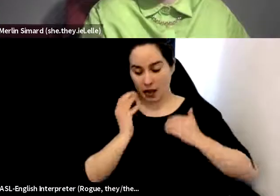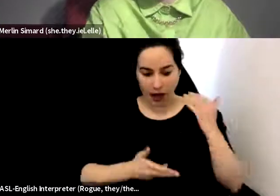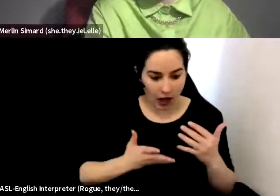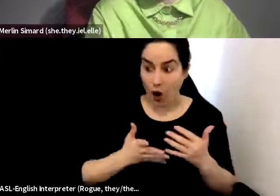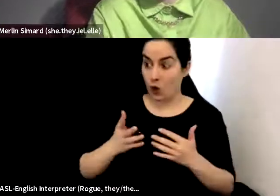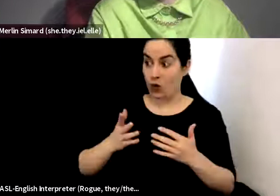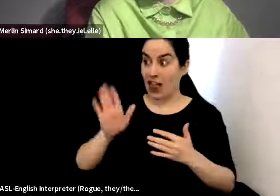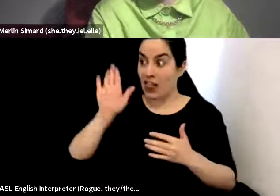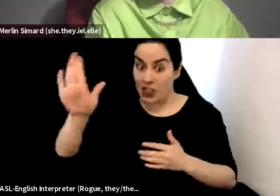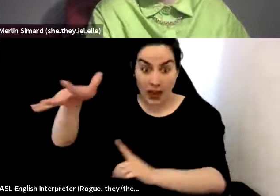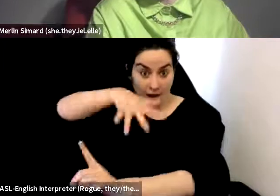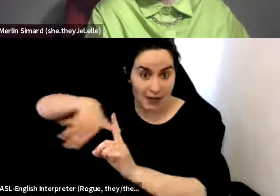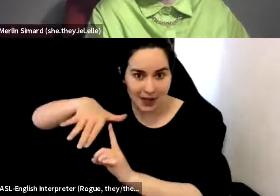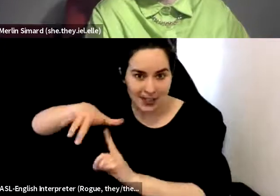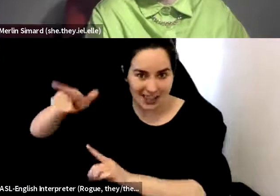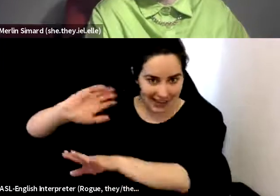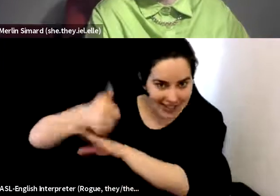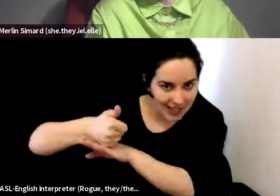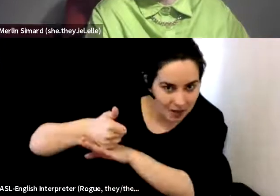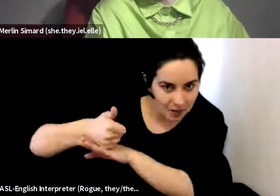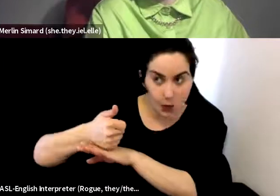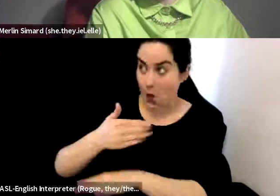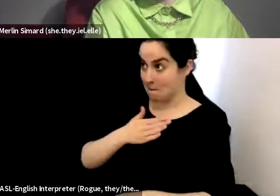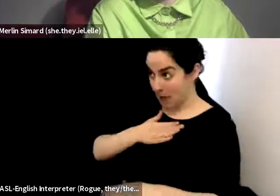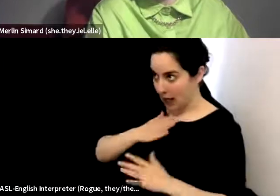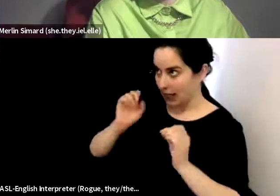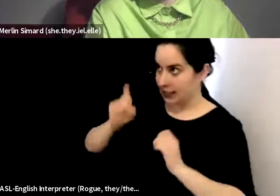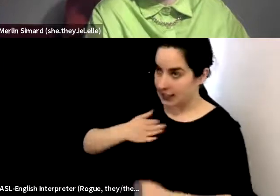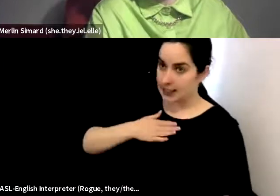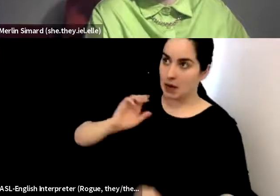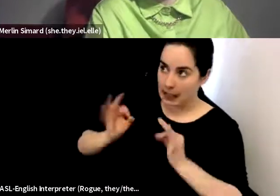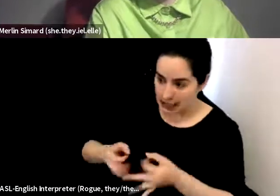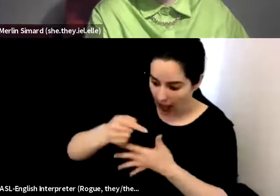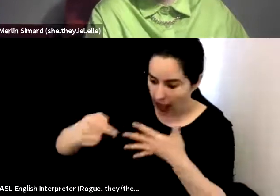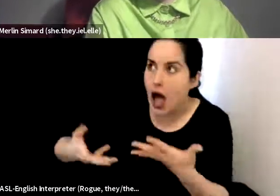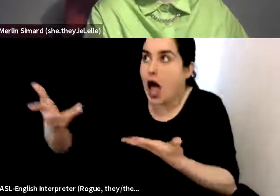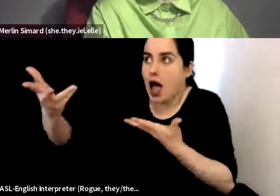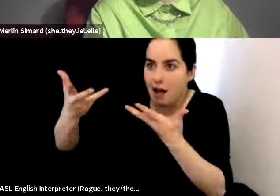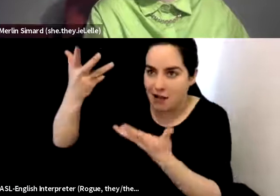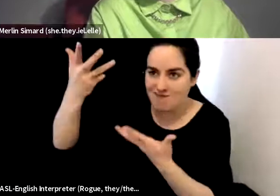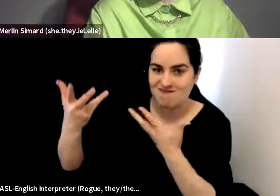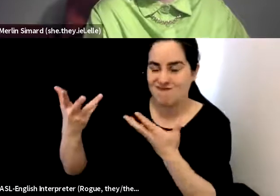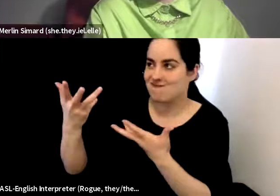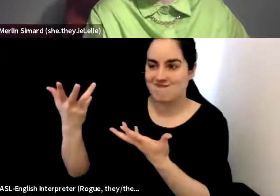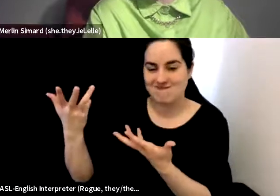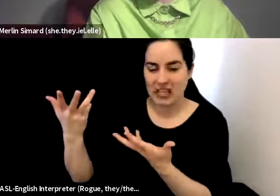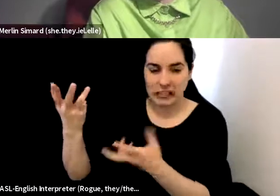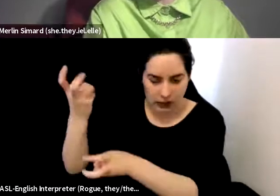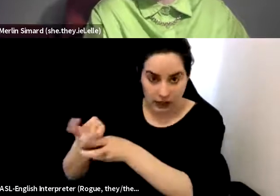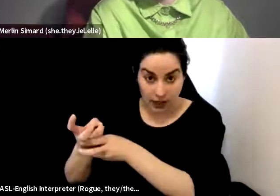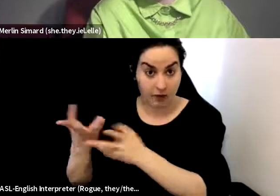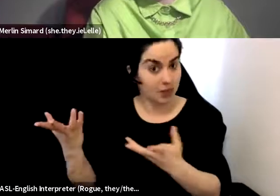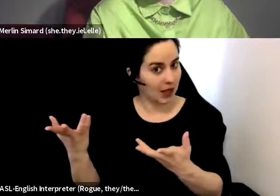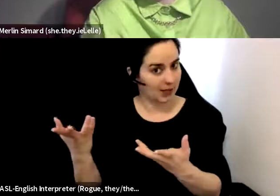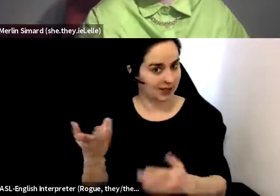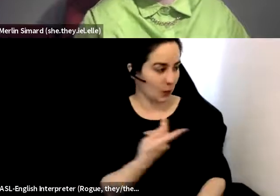they create, and we don't have autonomy over that. And so what's great is that Aria and I get to create our spaces and